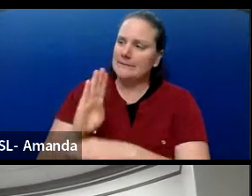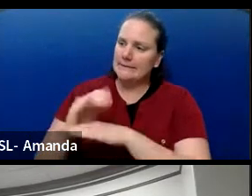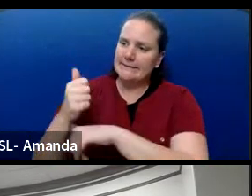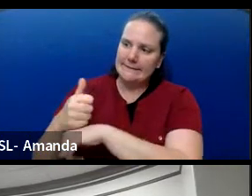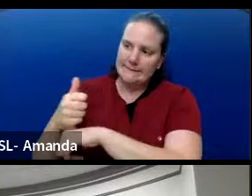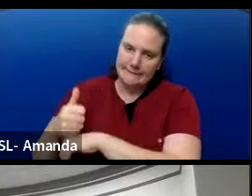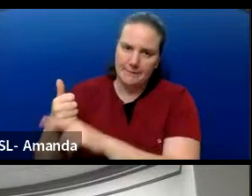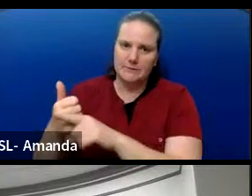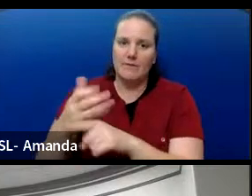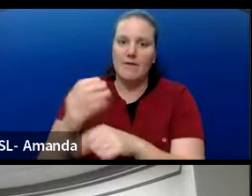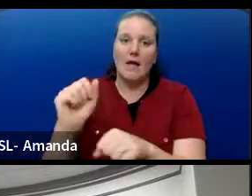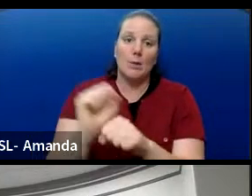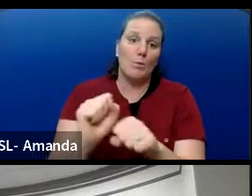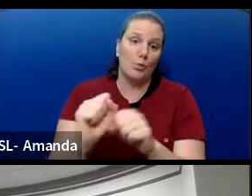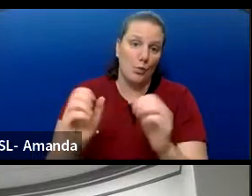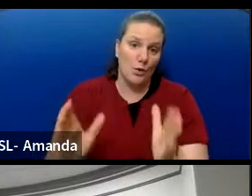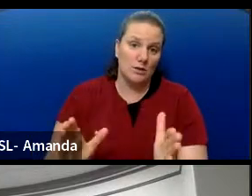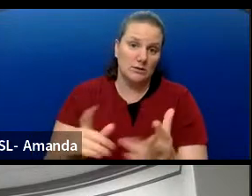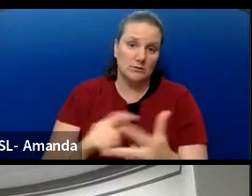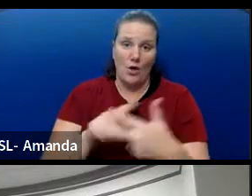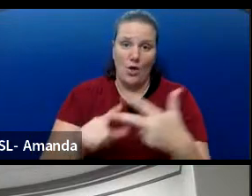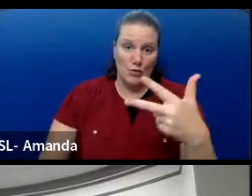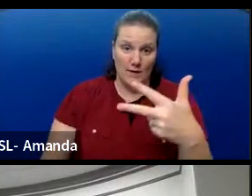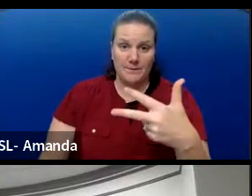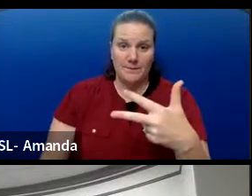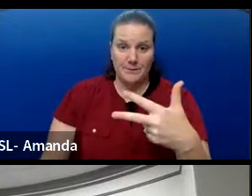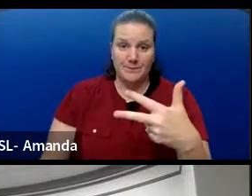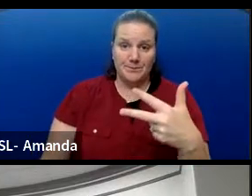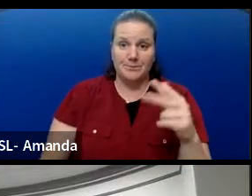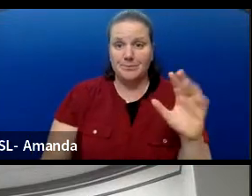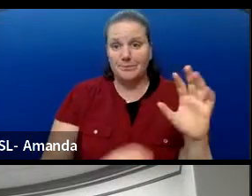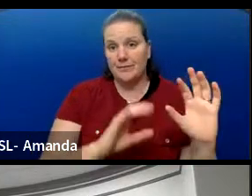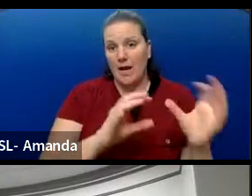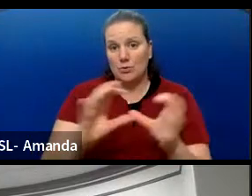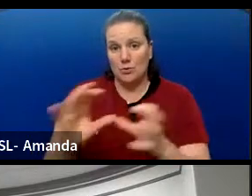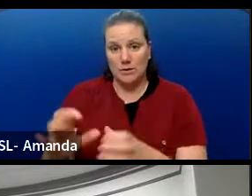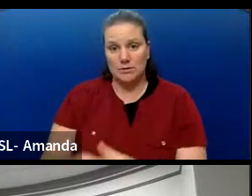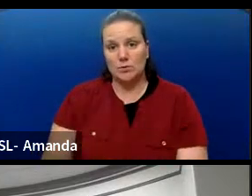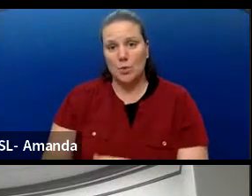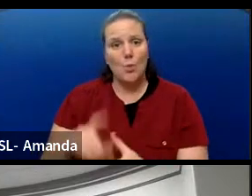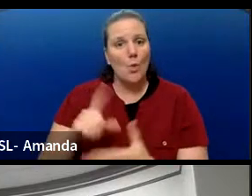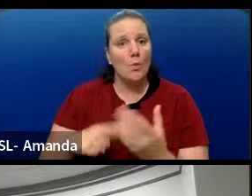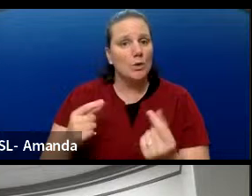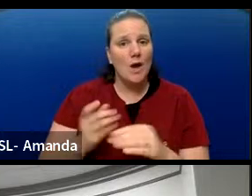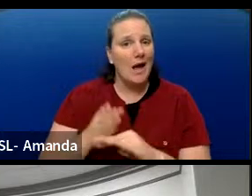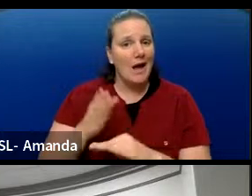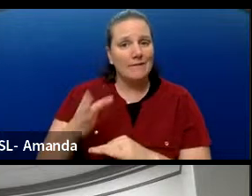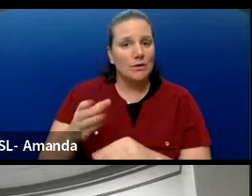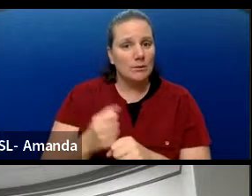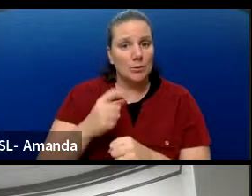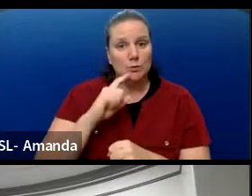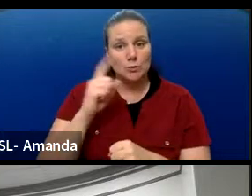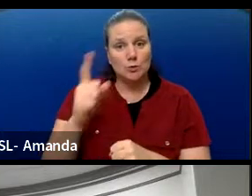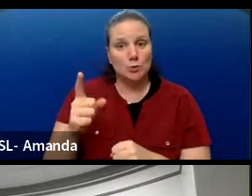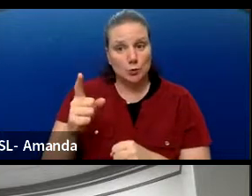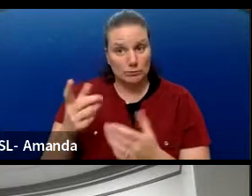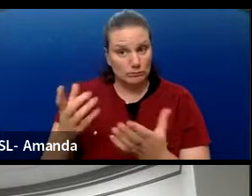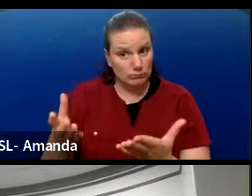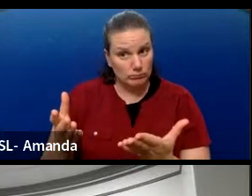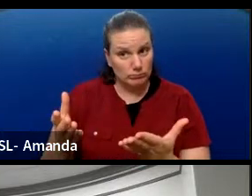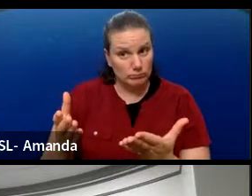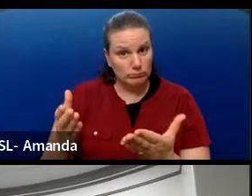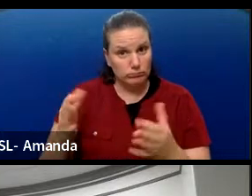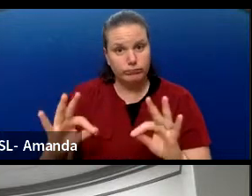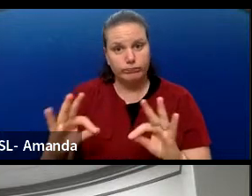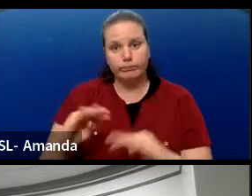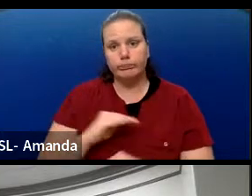and employees. I think all three categories. You know, what do we do afterwards to make sure that the good work continues? Mm-hmm.